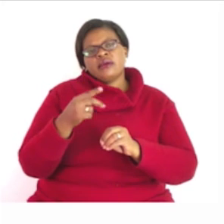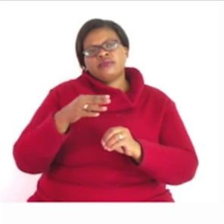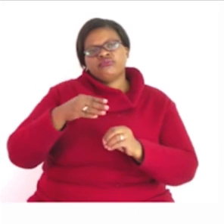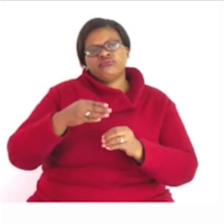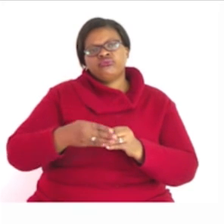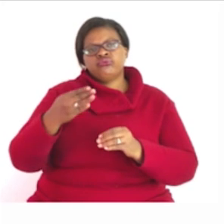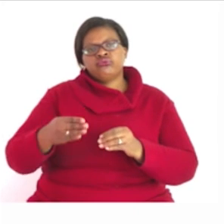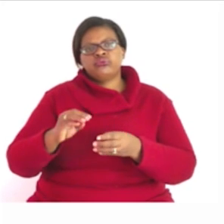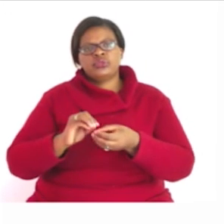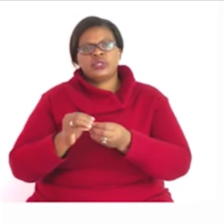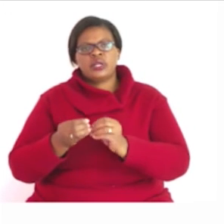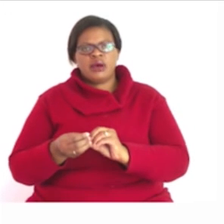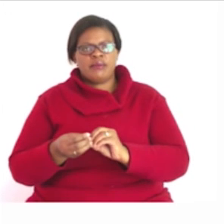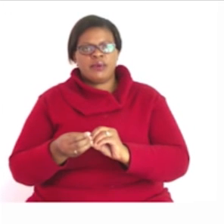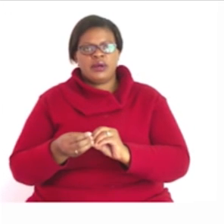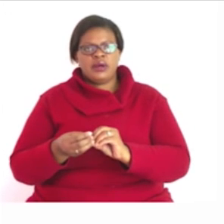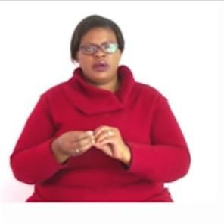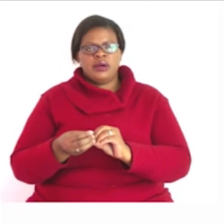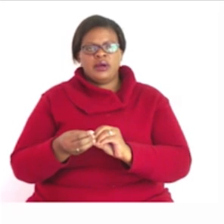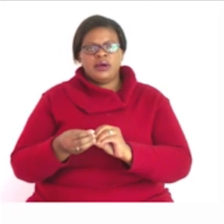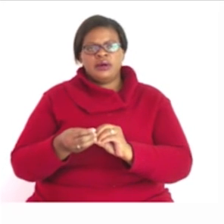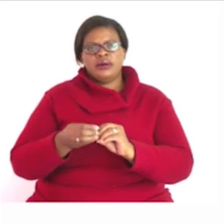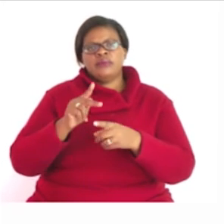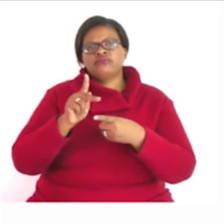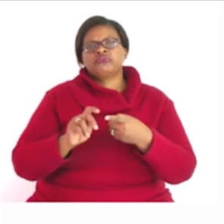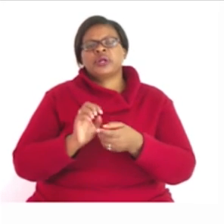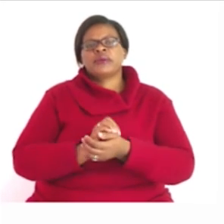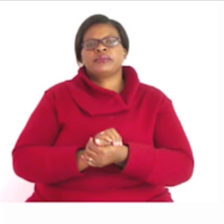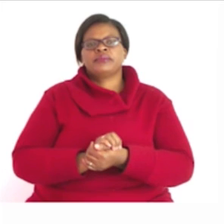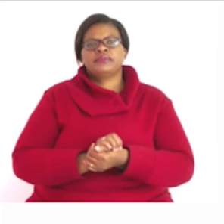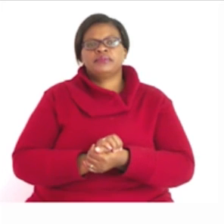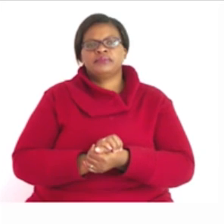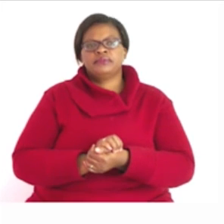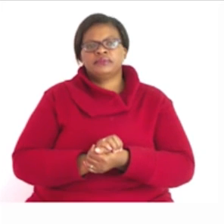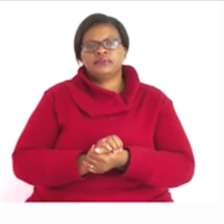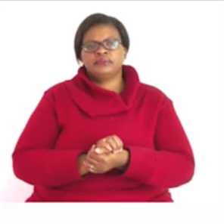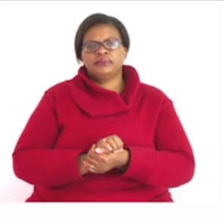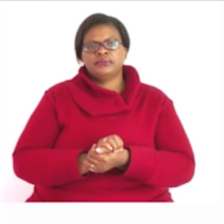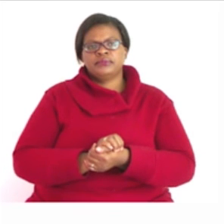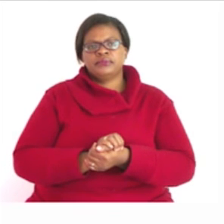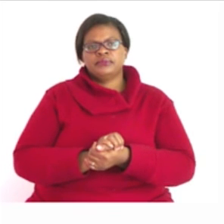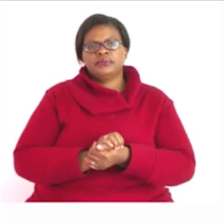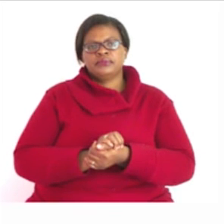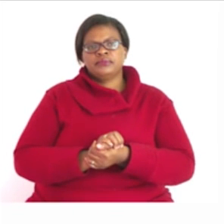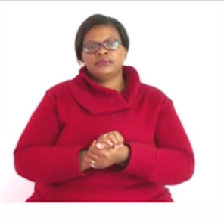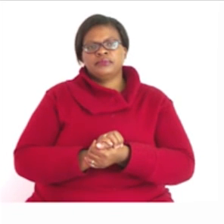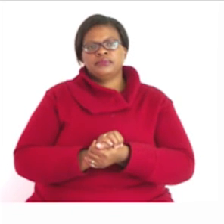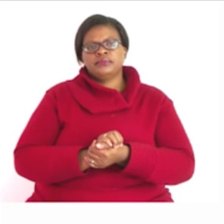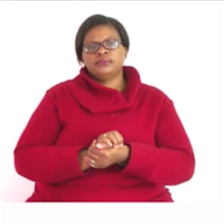the question, is which number is the only prime number that is even?